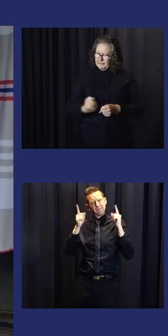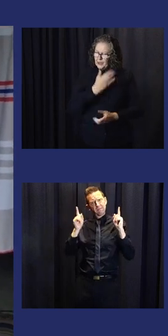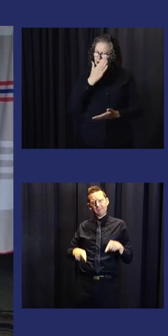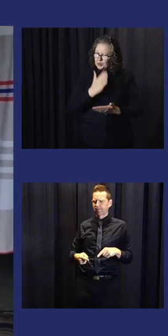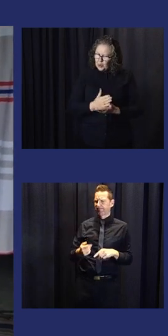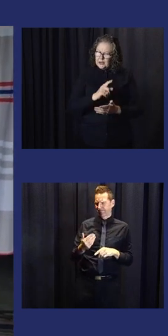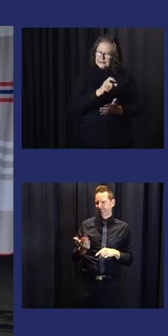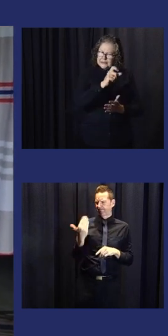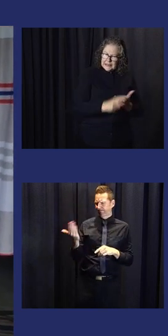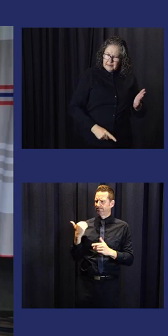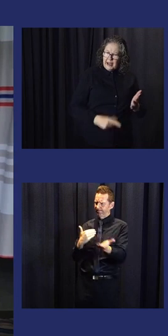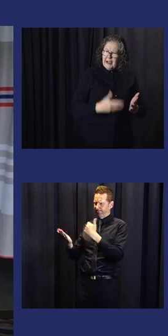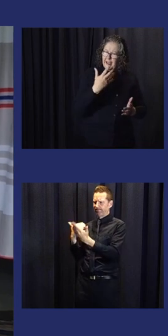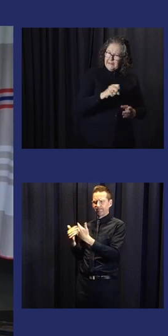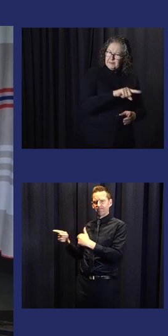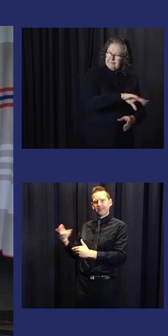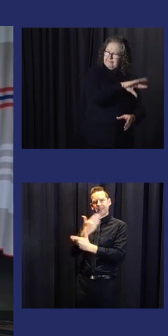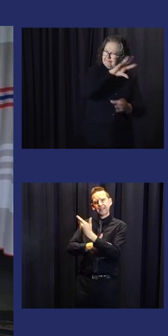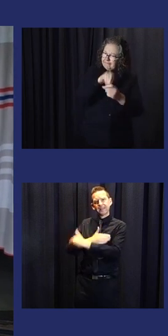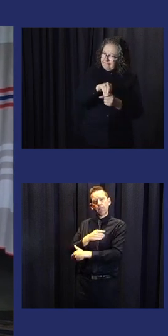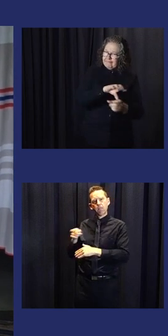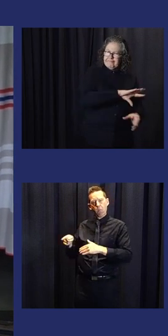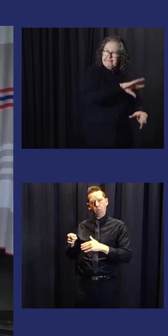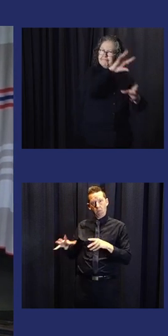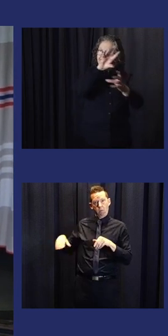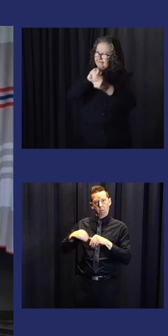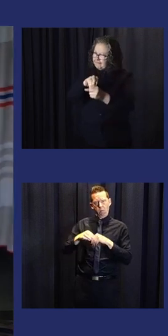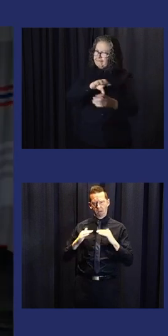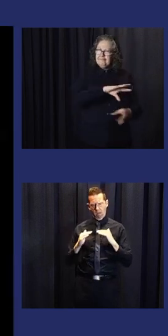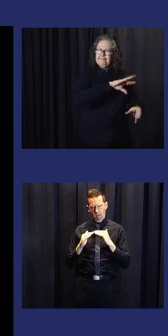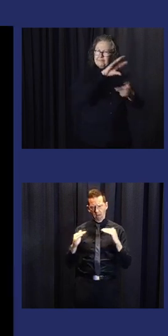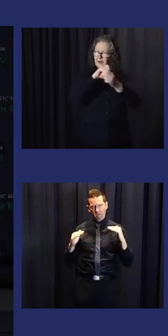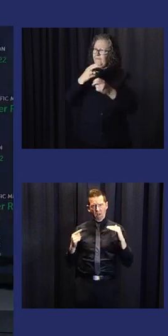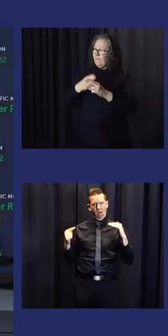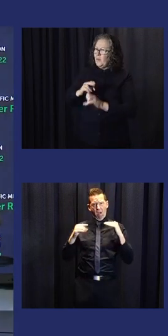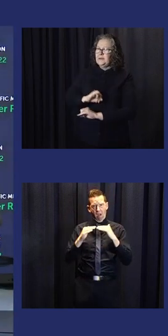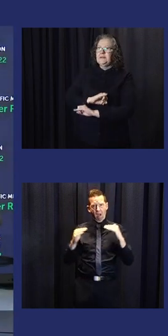being represented at all levels of disaster preparedness?